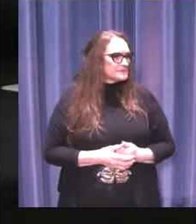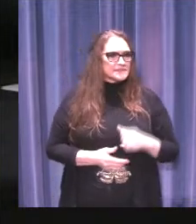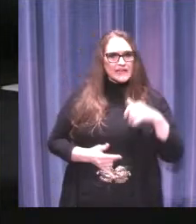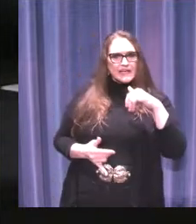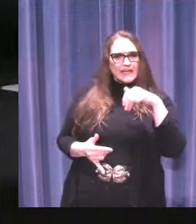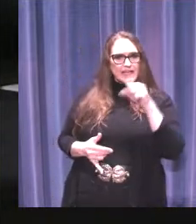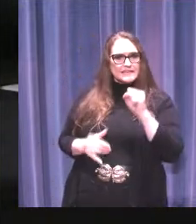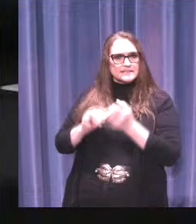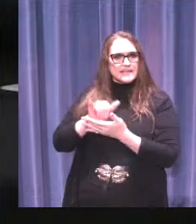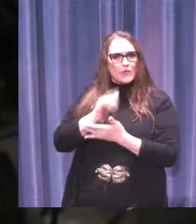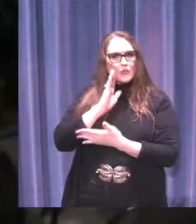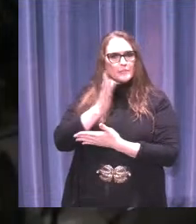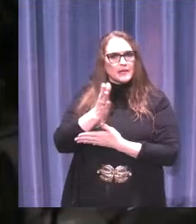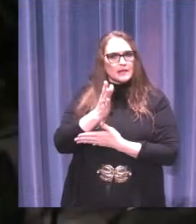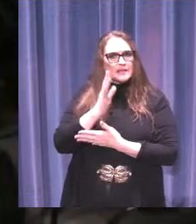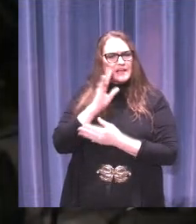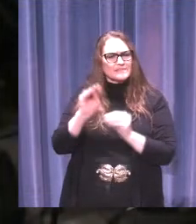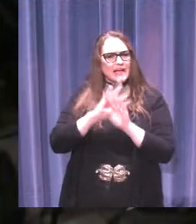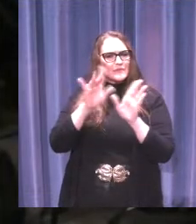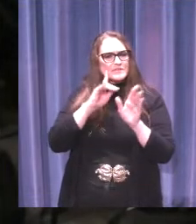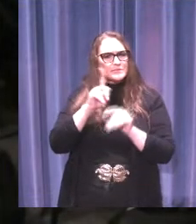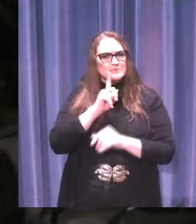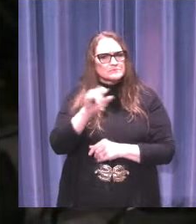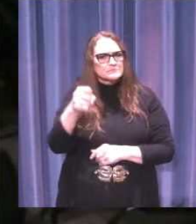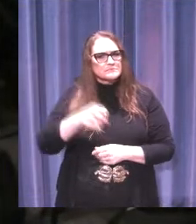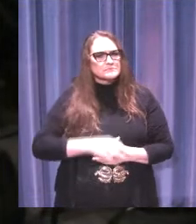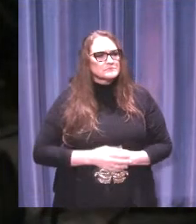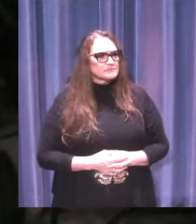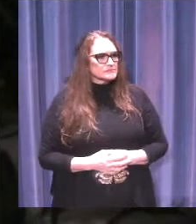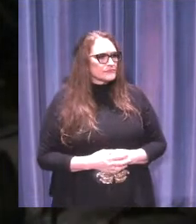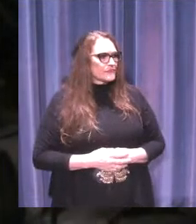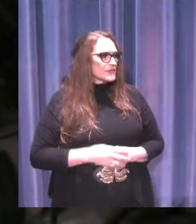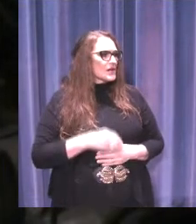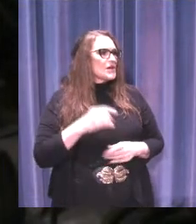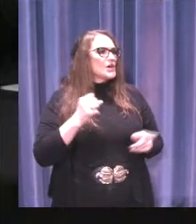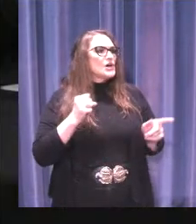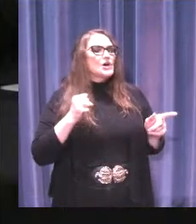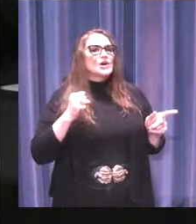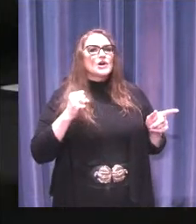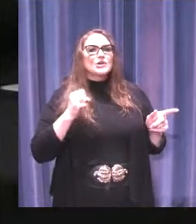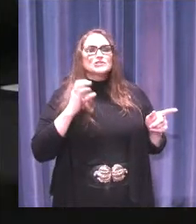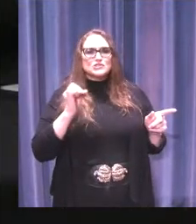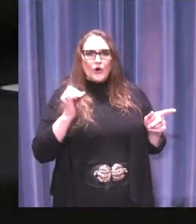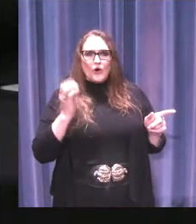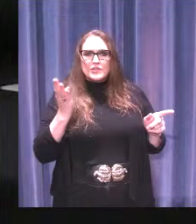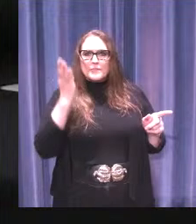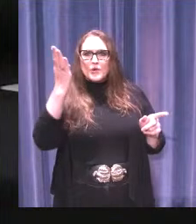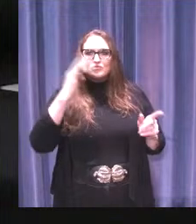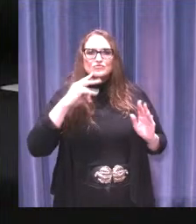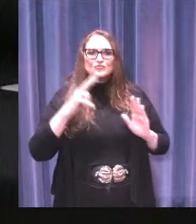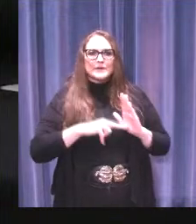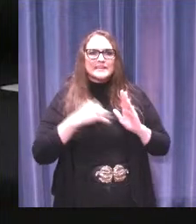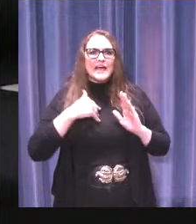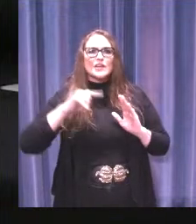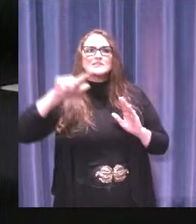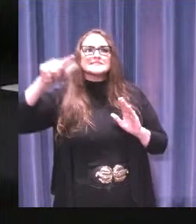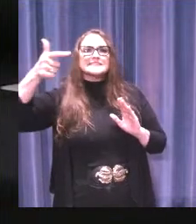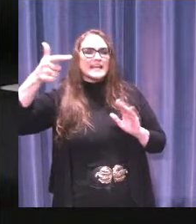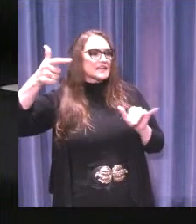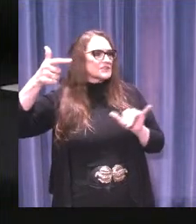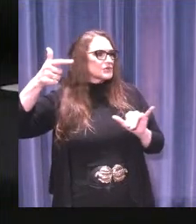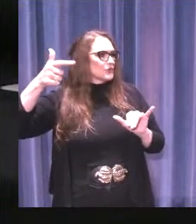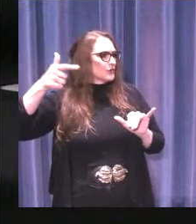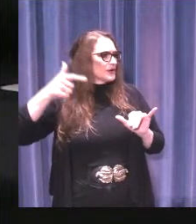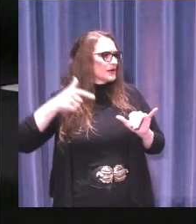Yes, that would obviously be the case. So the motion should read now, and with your second,